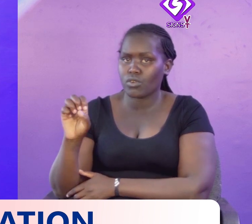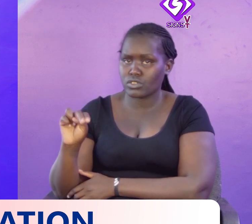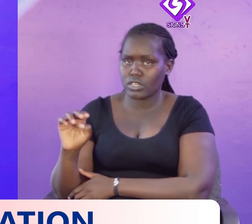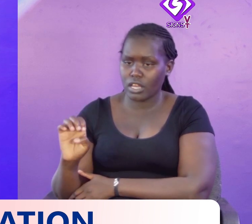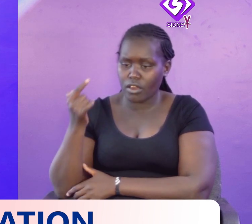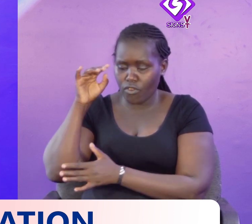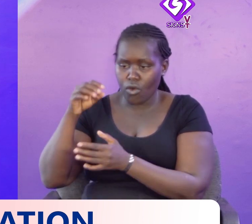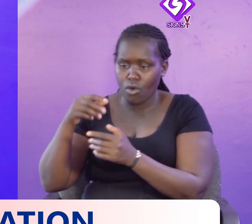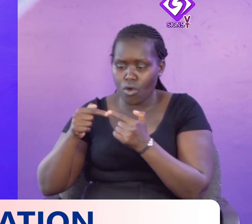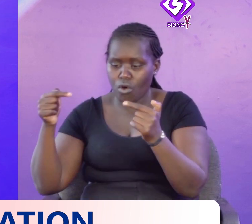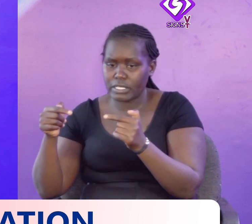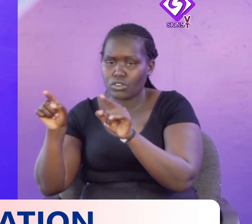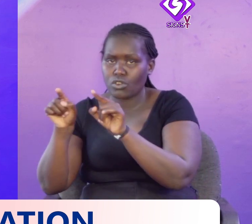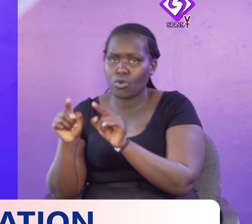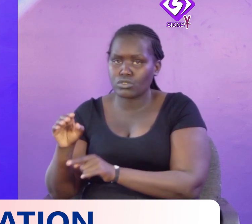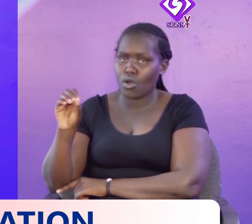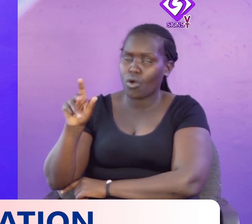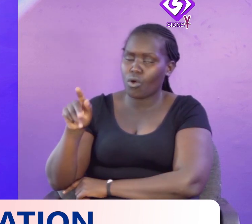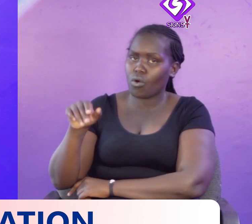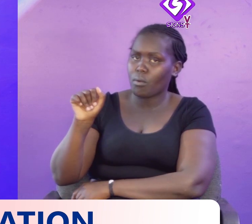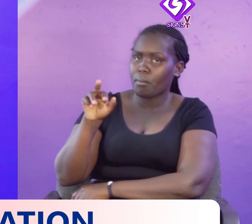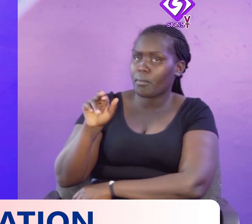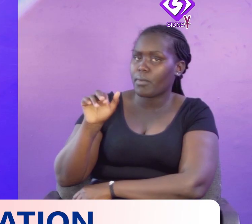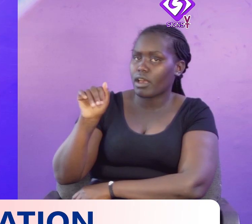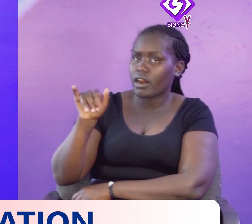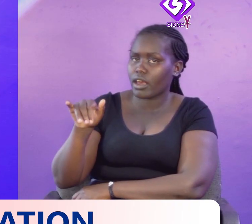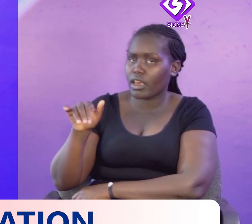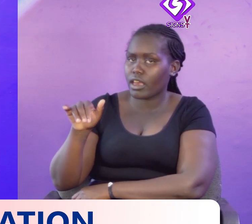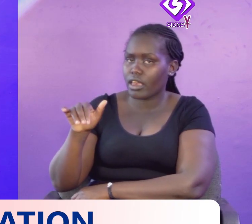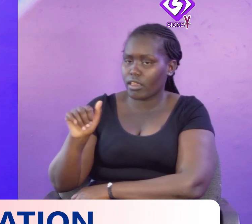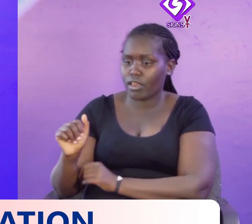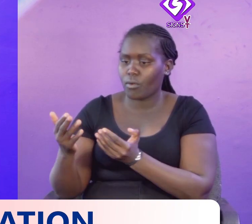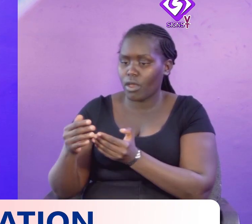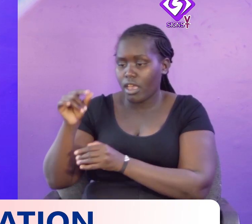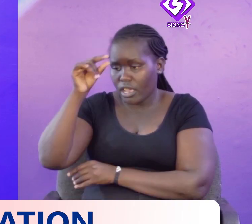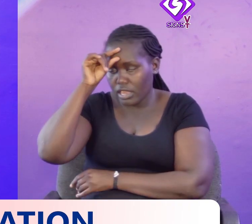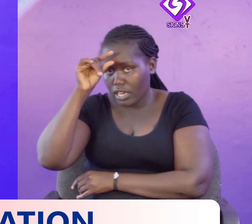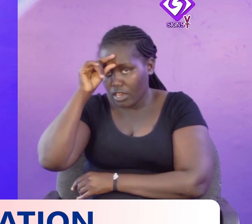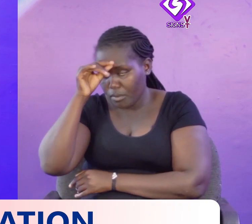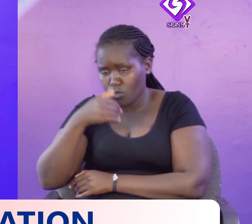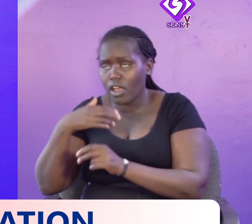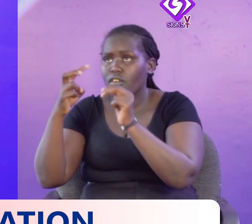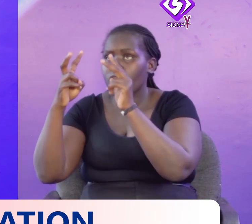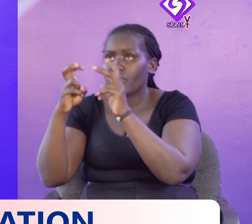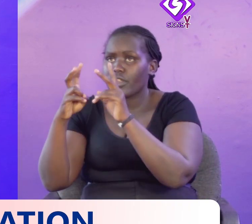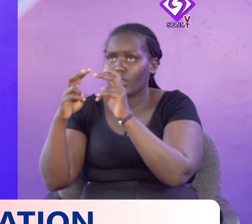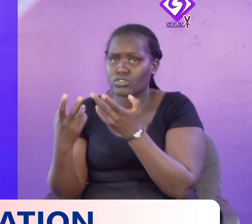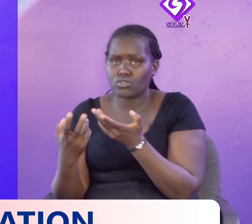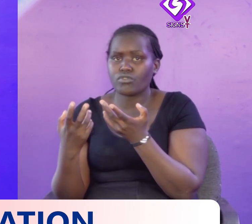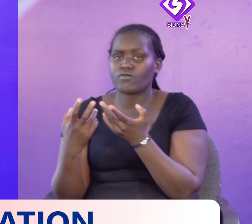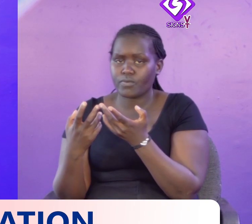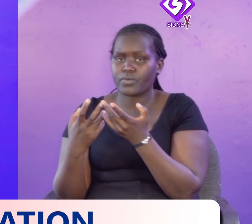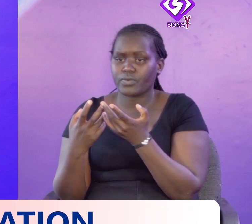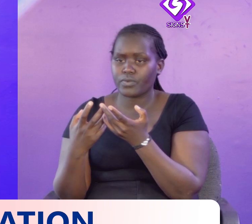of Oparanya, you know, in the government. There's the issue of Mukhisa Kitui being the